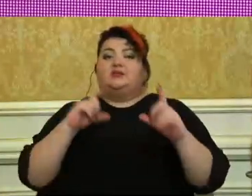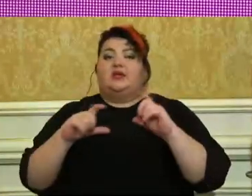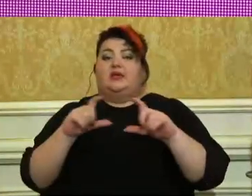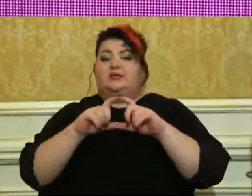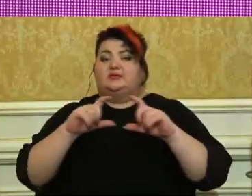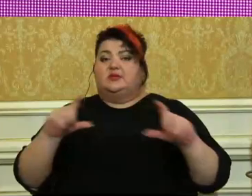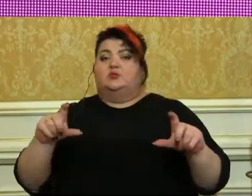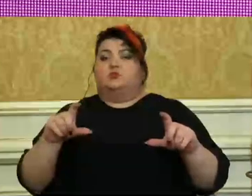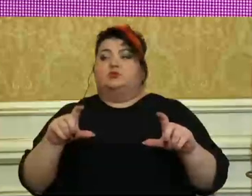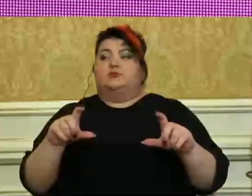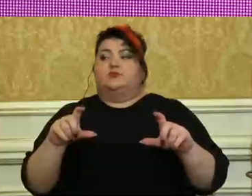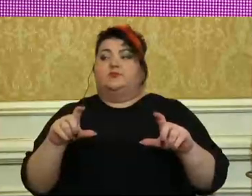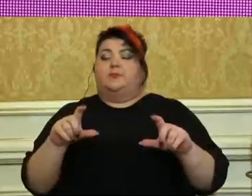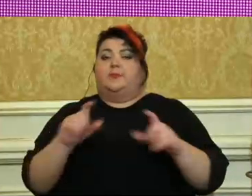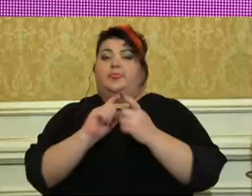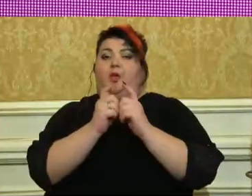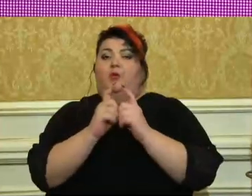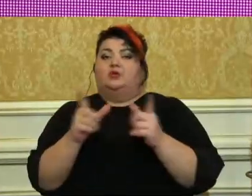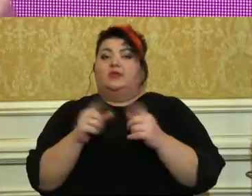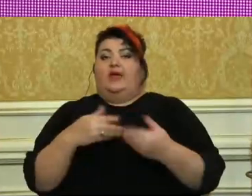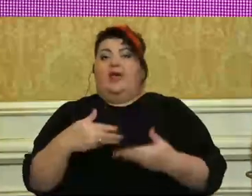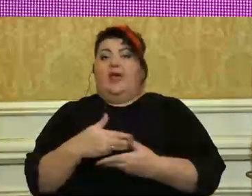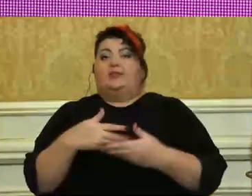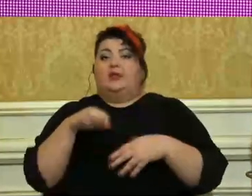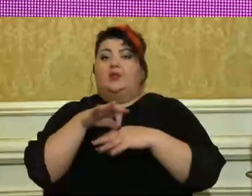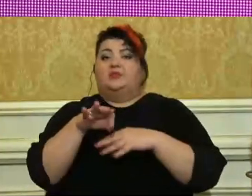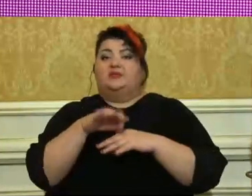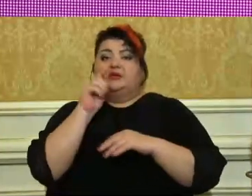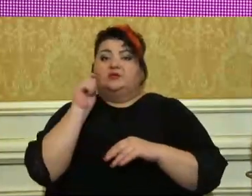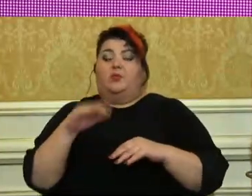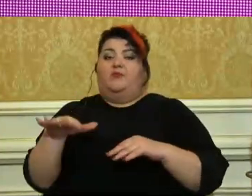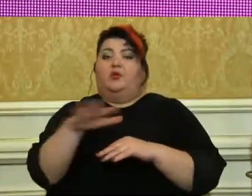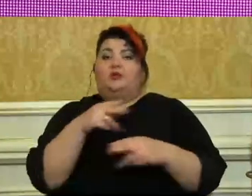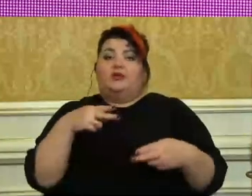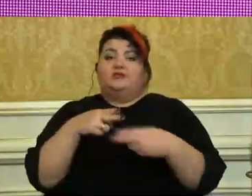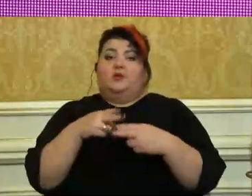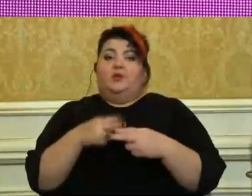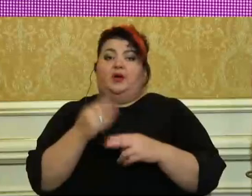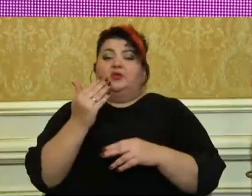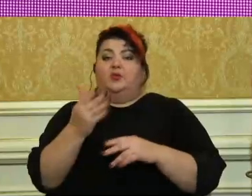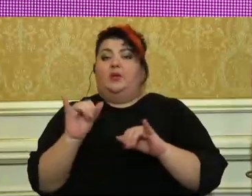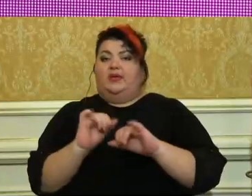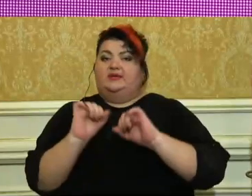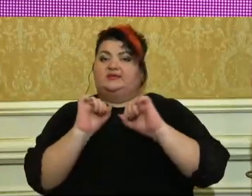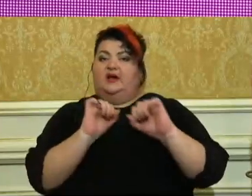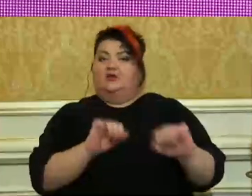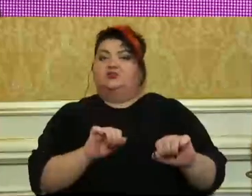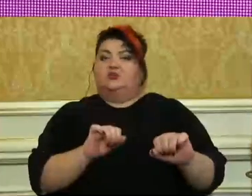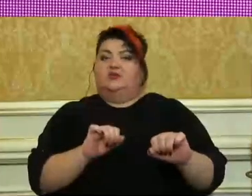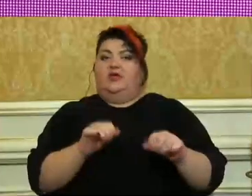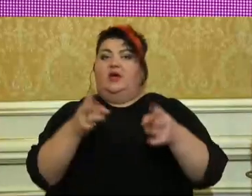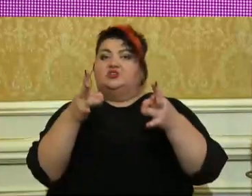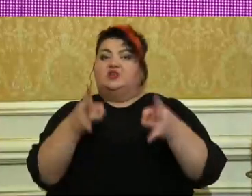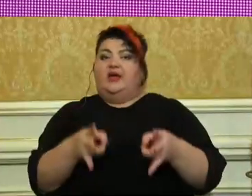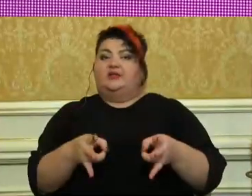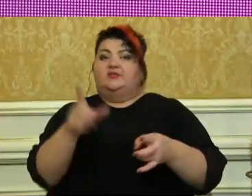agenda of violence against women, prevention, combating, and protecting victims. We are also